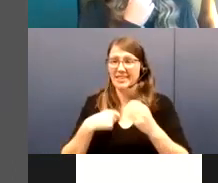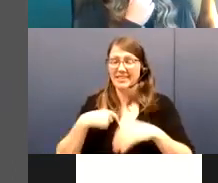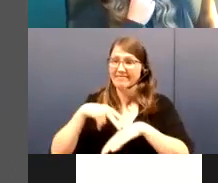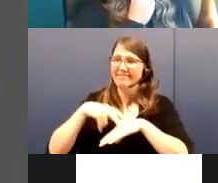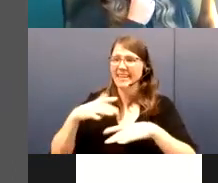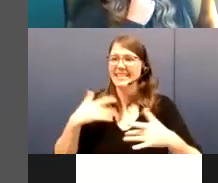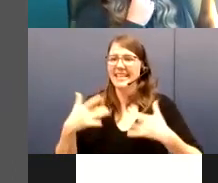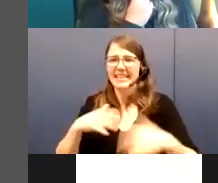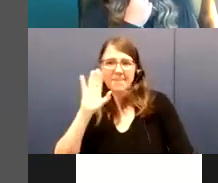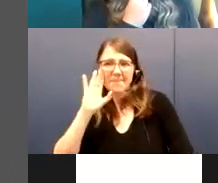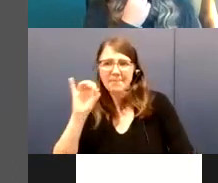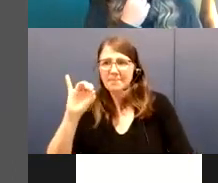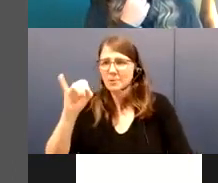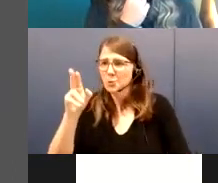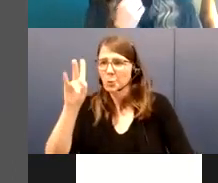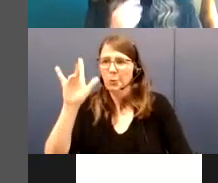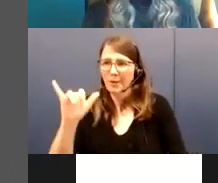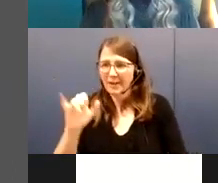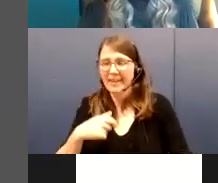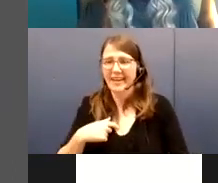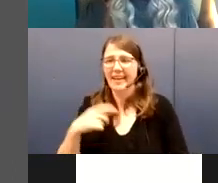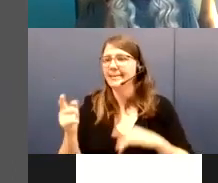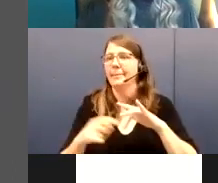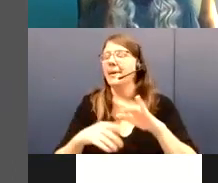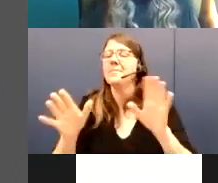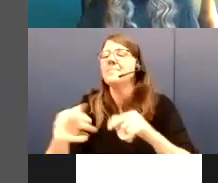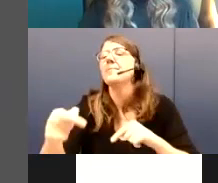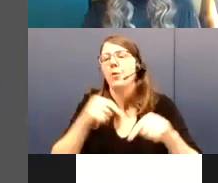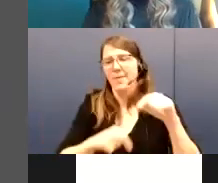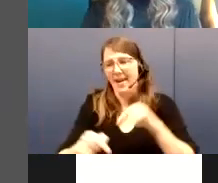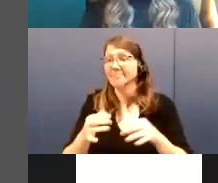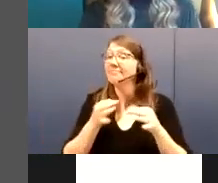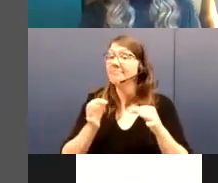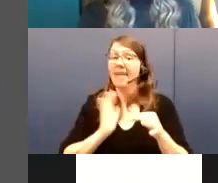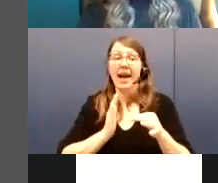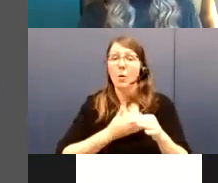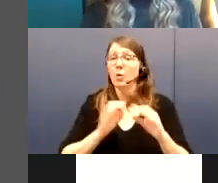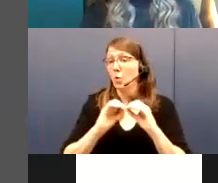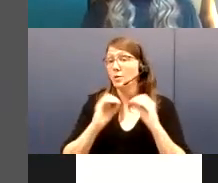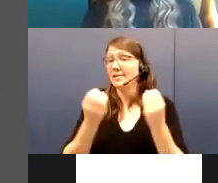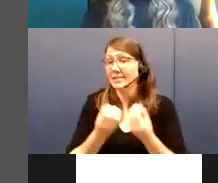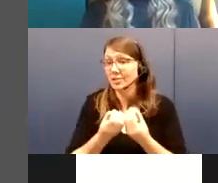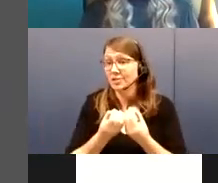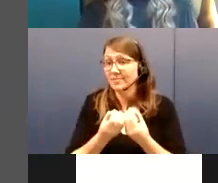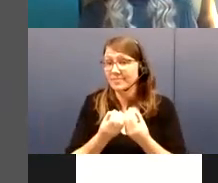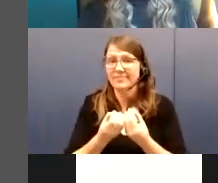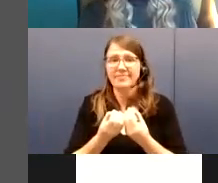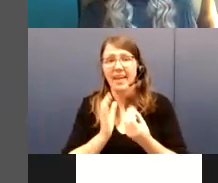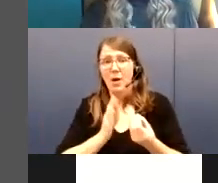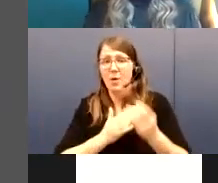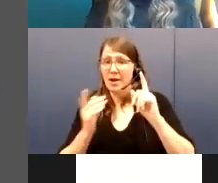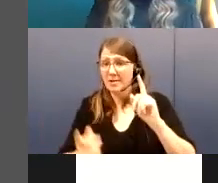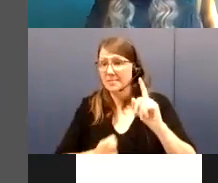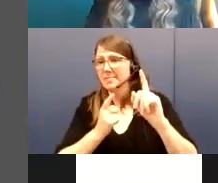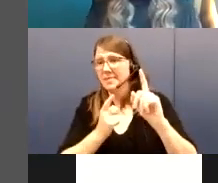I just want to jump over our typical slides. A little bit about us. I think everyone can agree with our mission that we have